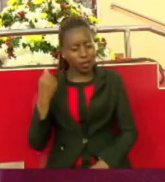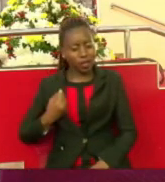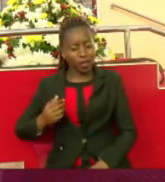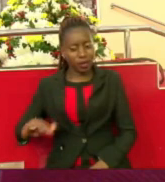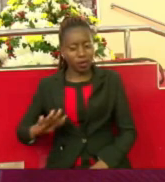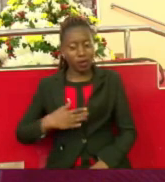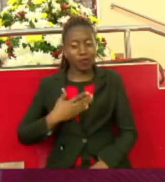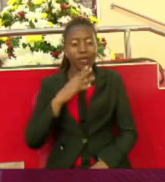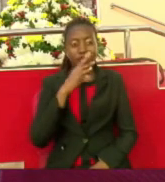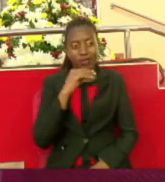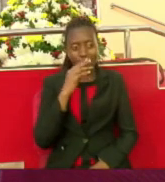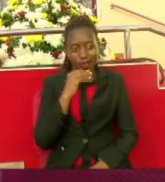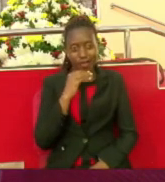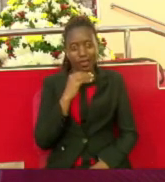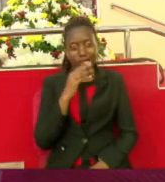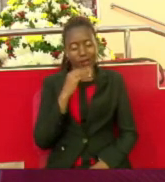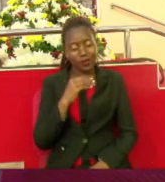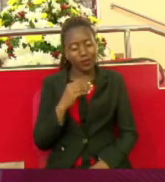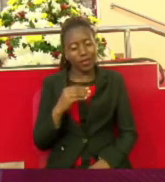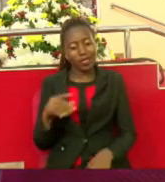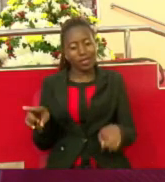she speaks the things that we used to speak.